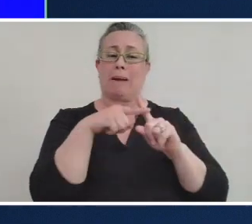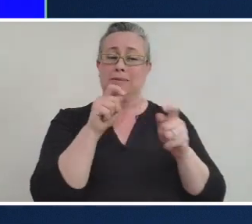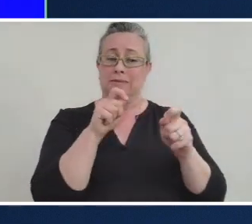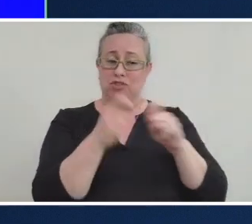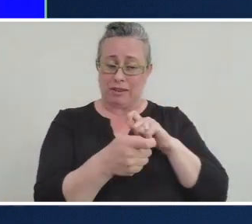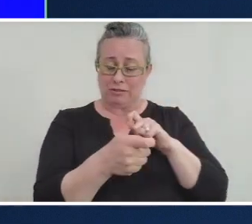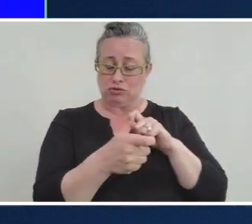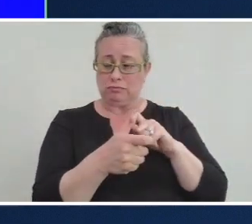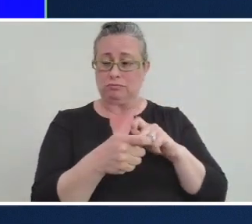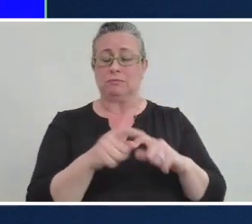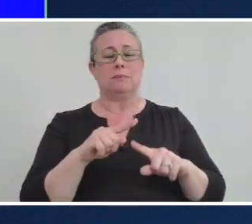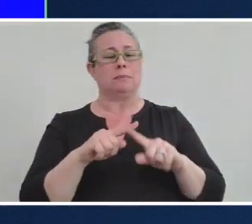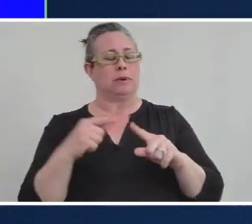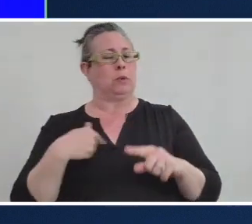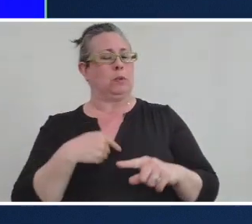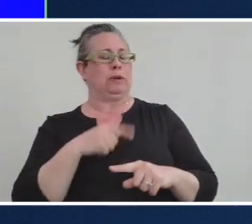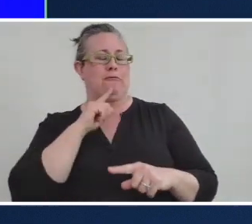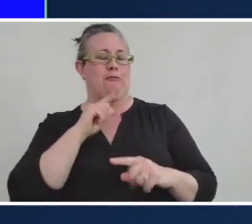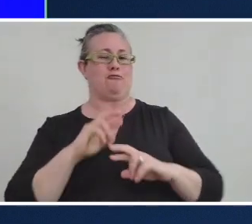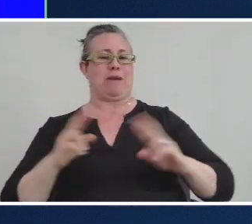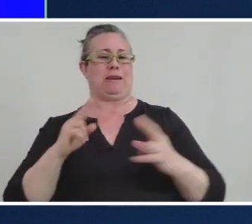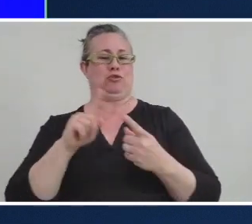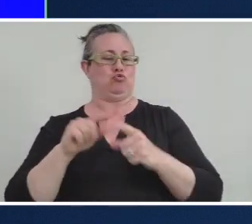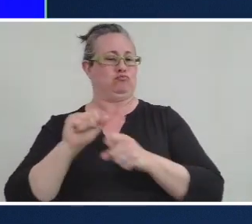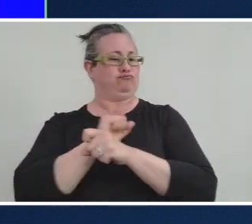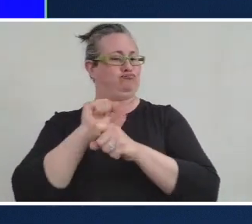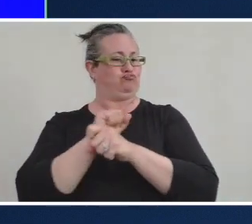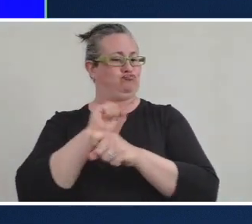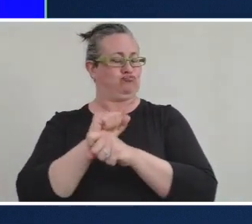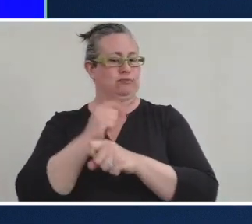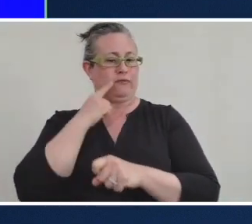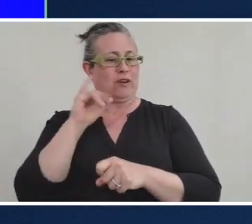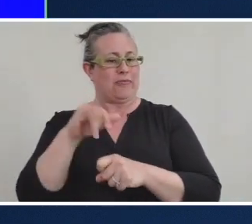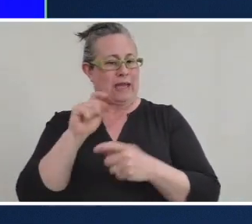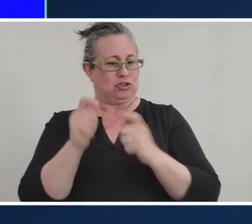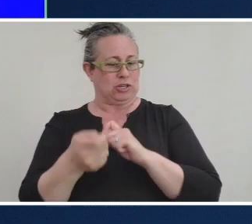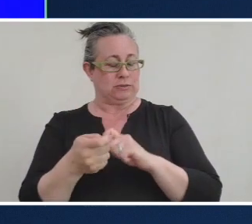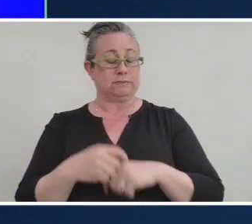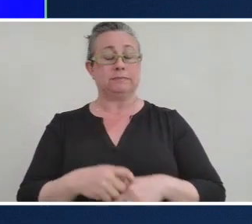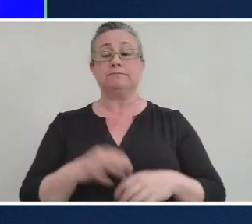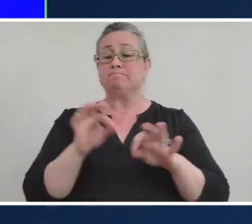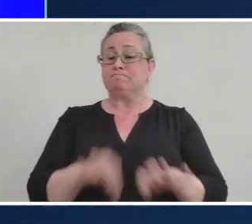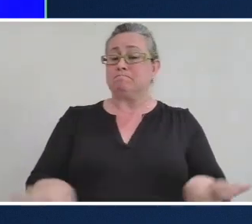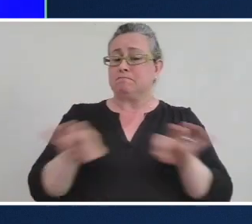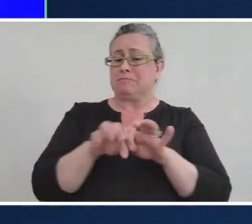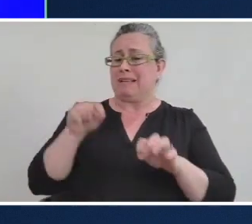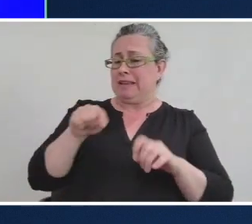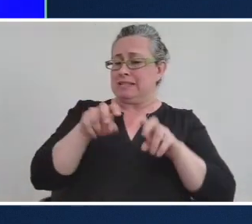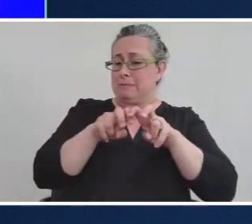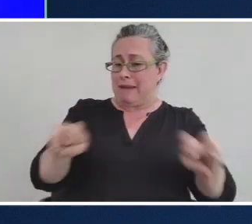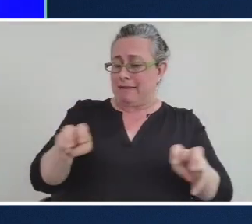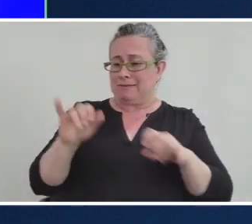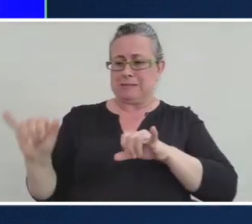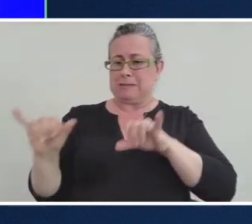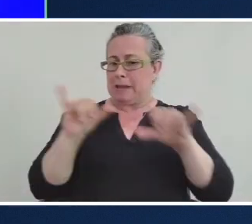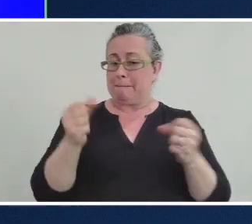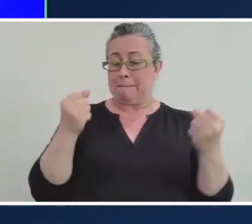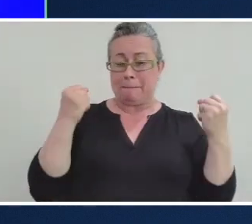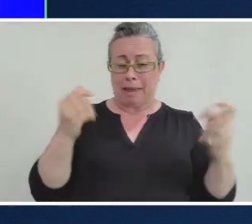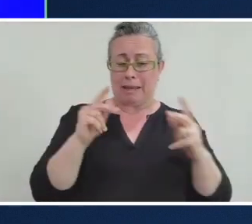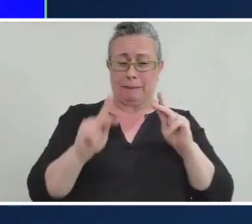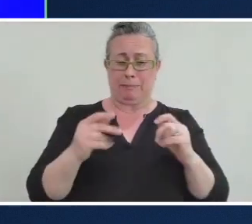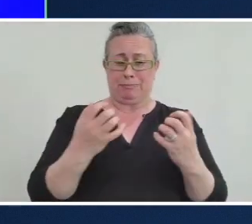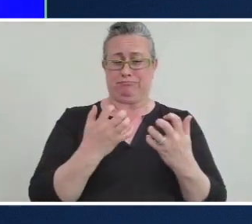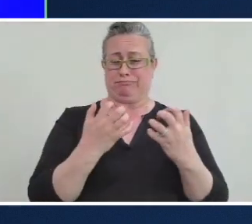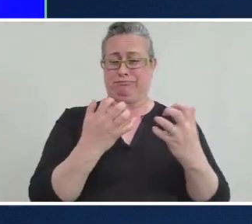for that positive change. What's important is that this panel, like many of the people in this room, are